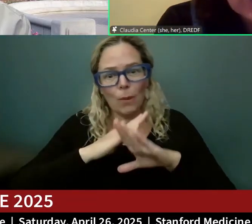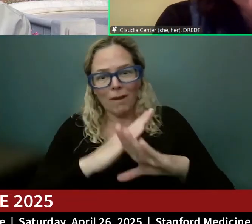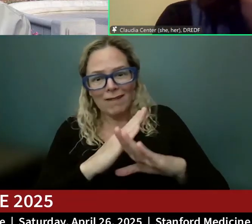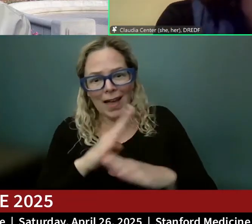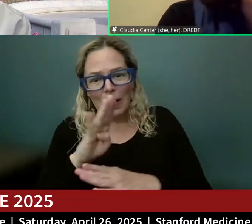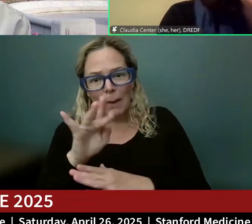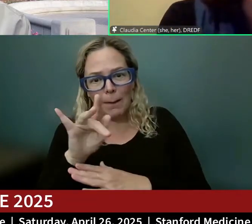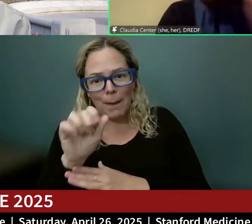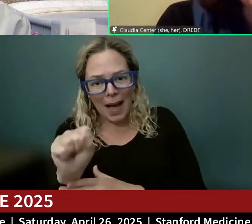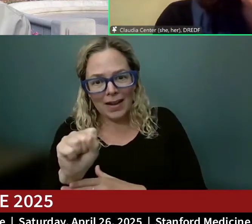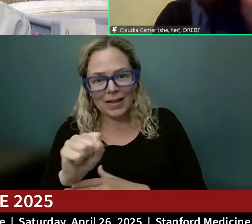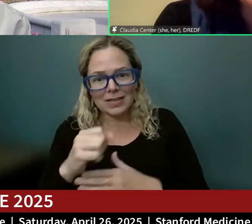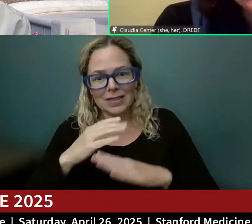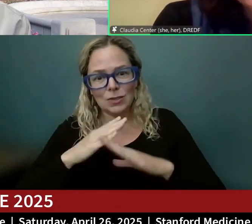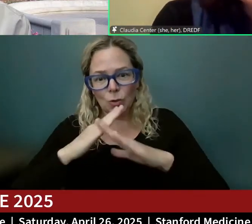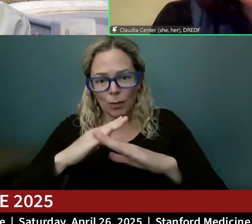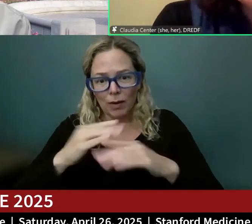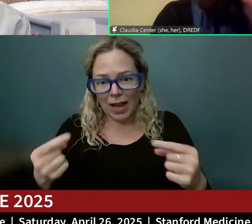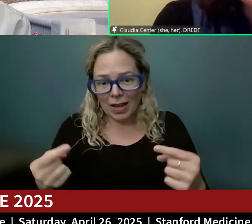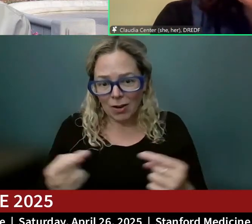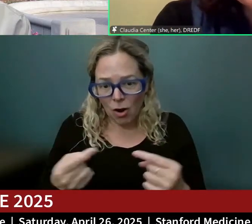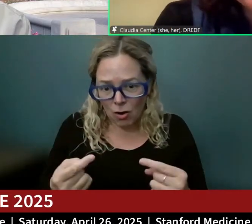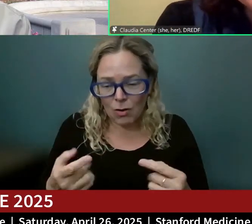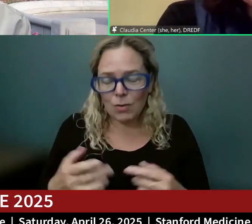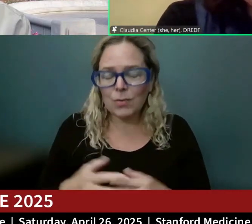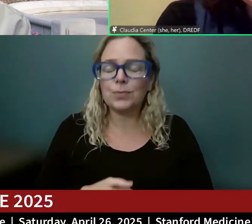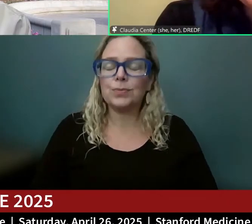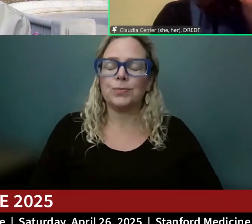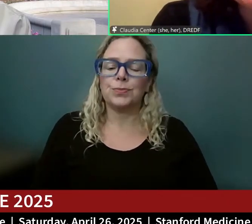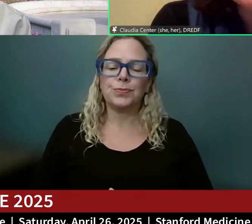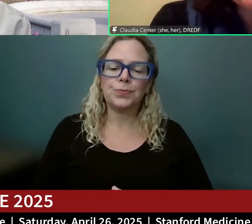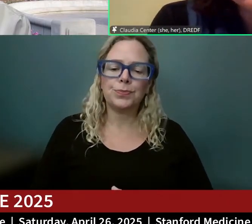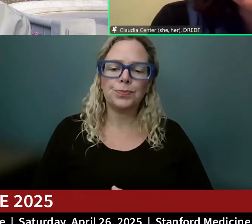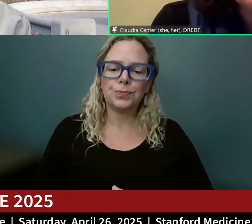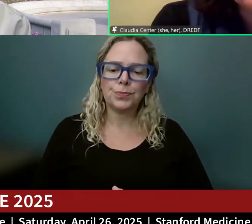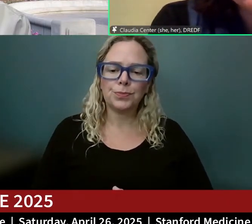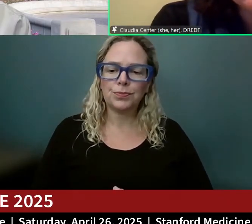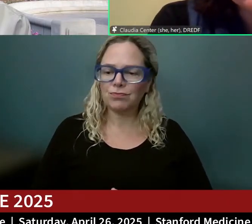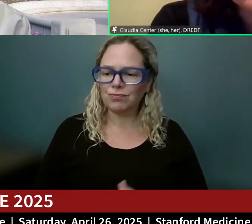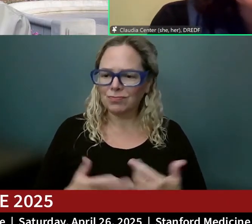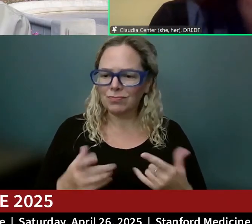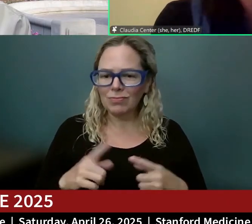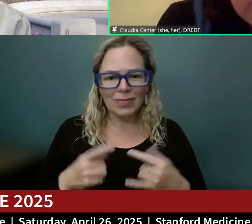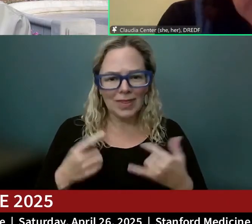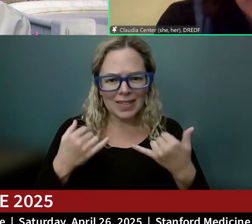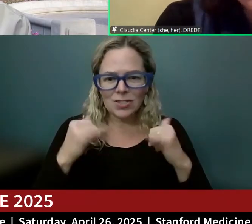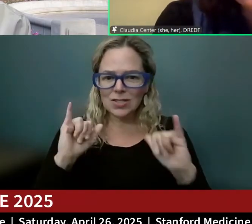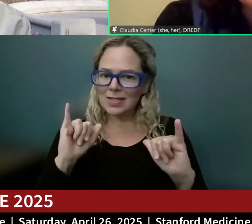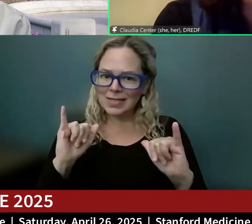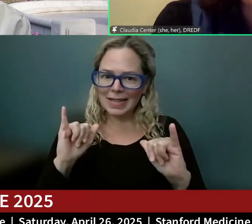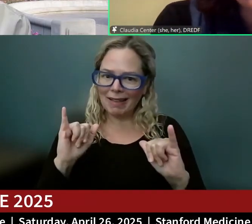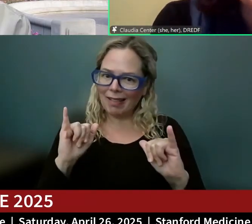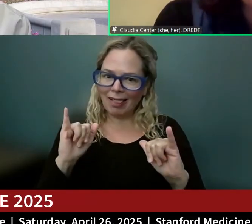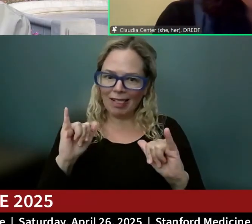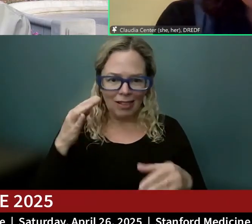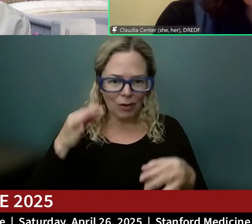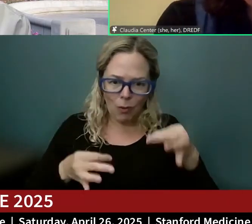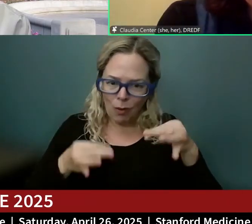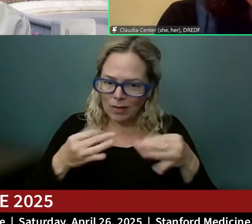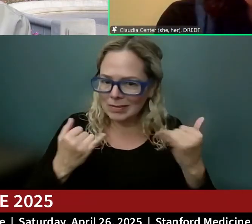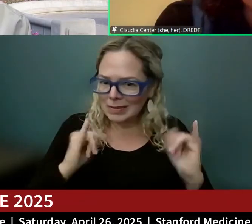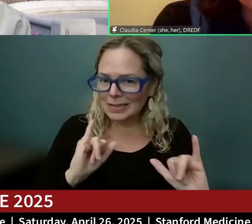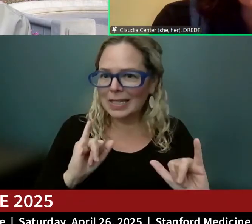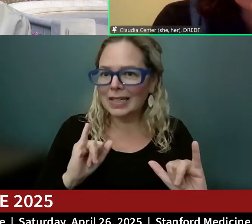are harmed by that bias. And so, there's still the case is going, and there'll be